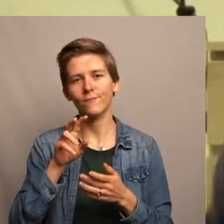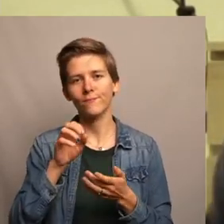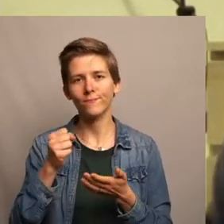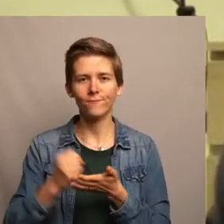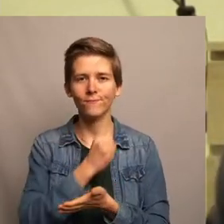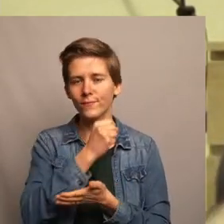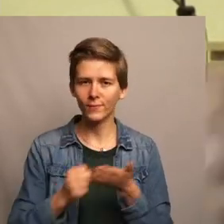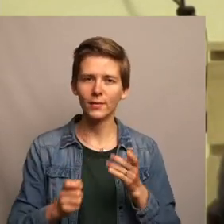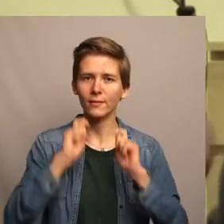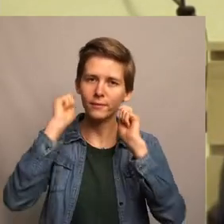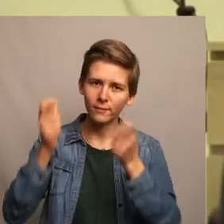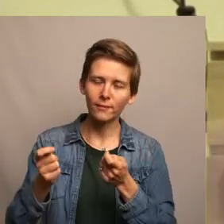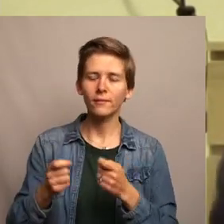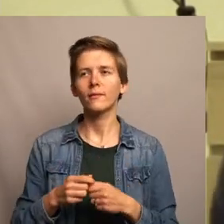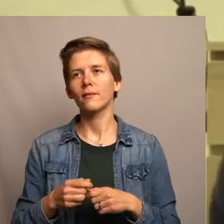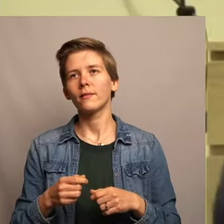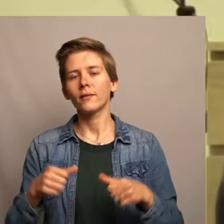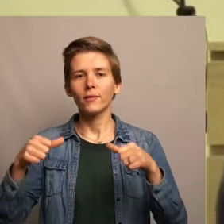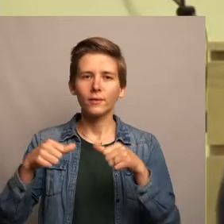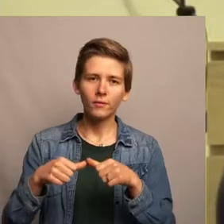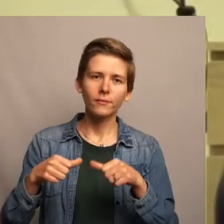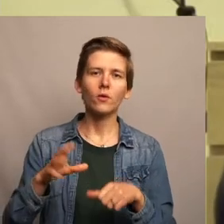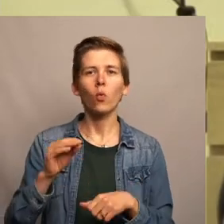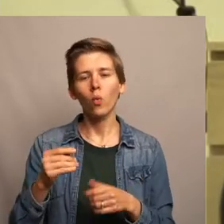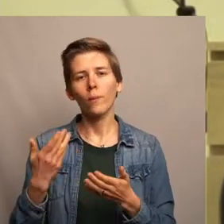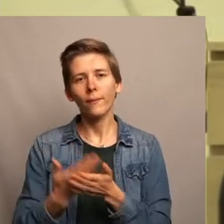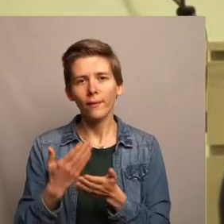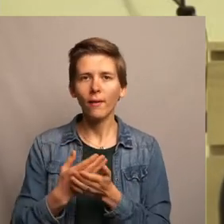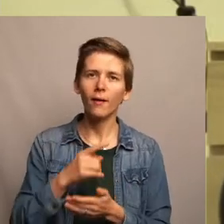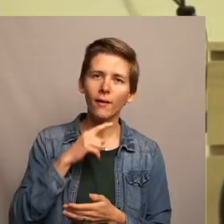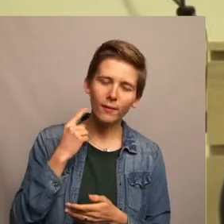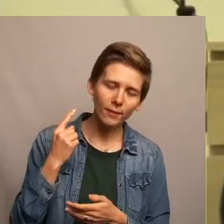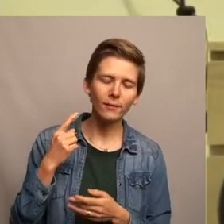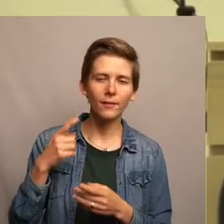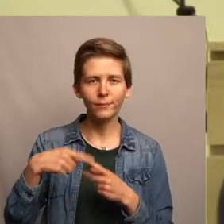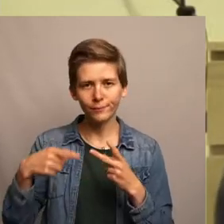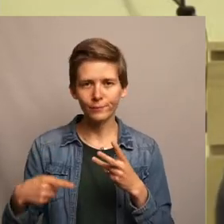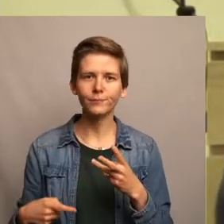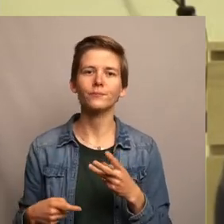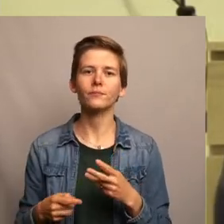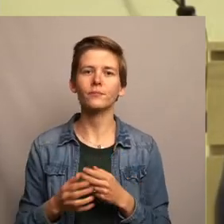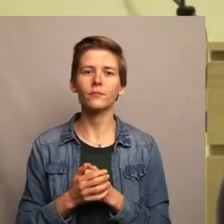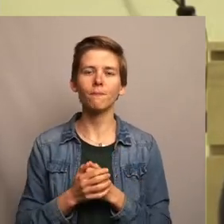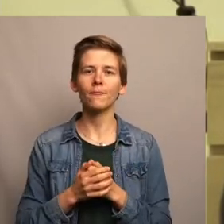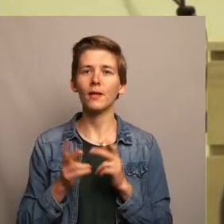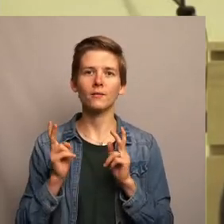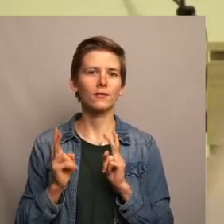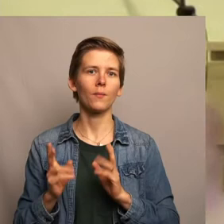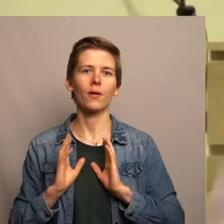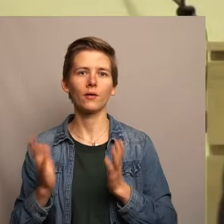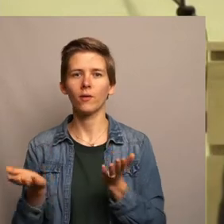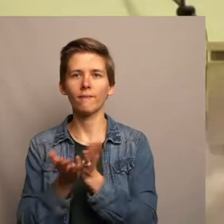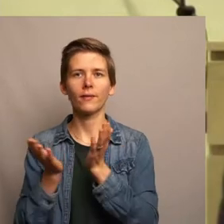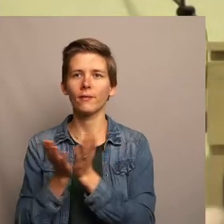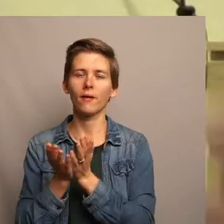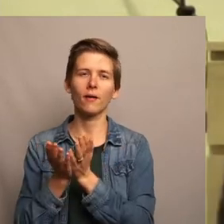you have enough funds, et cetera, et cetera. But it's certainly not the same as